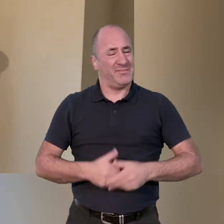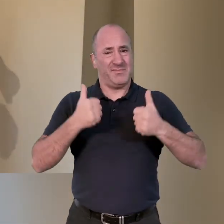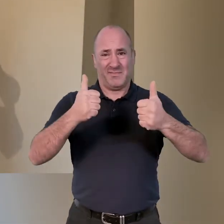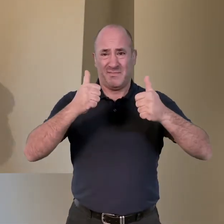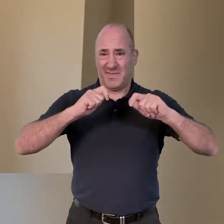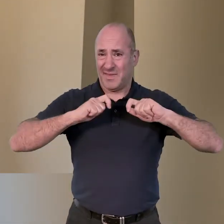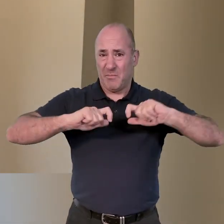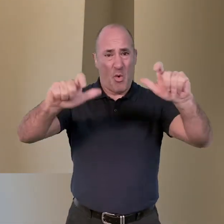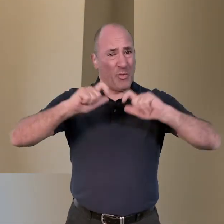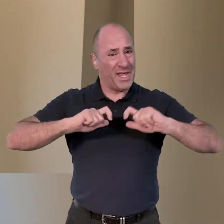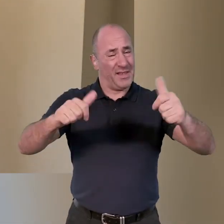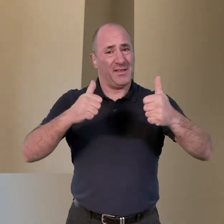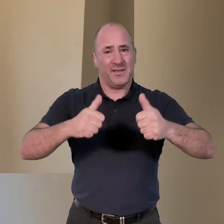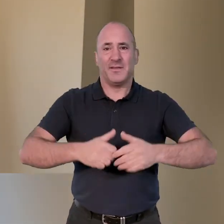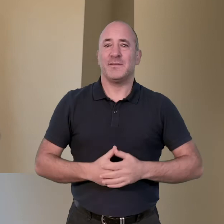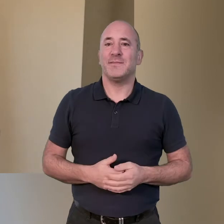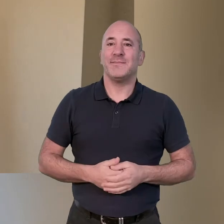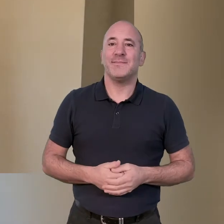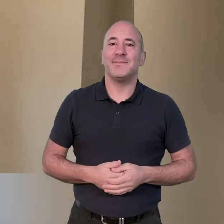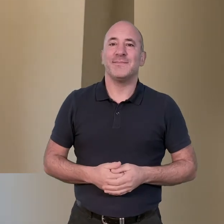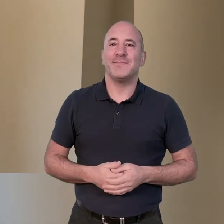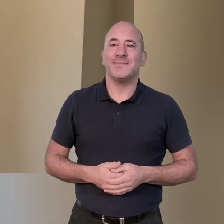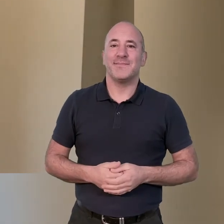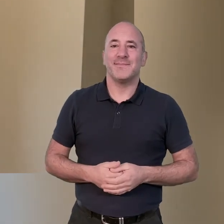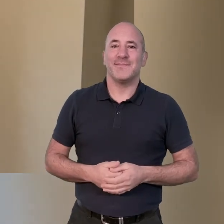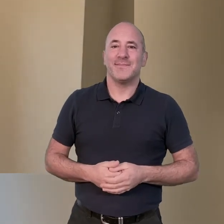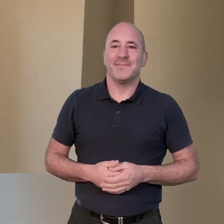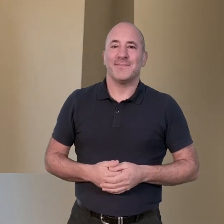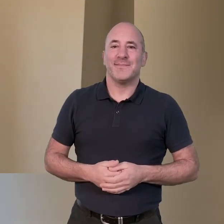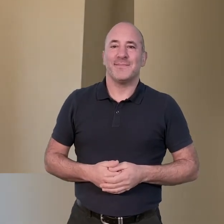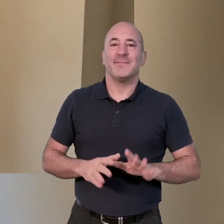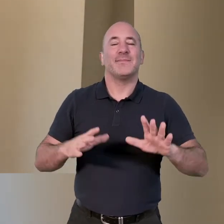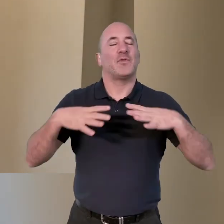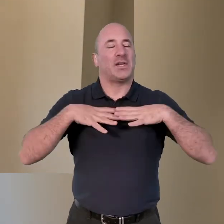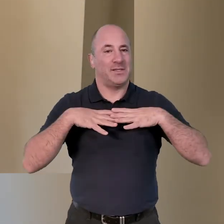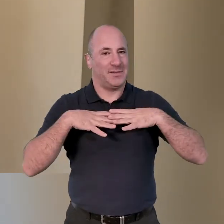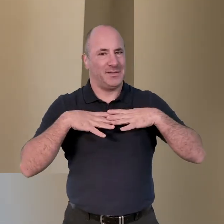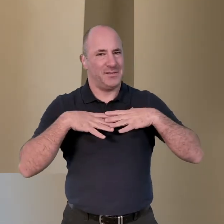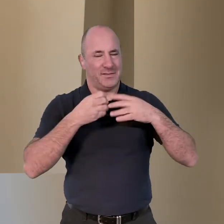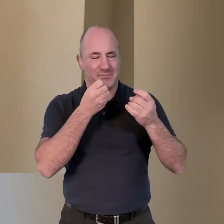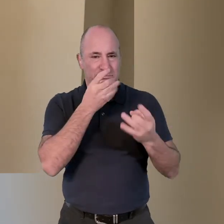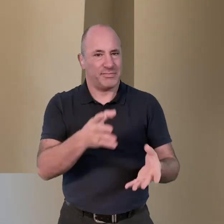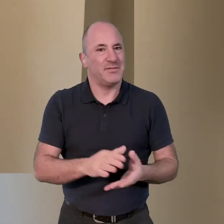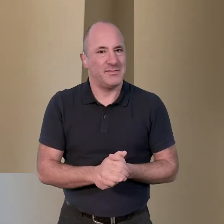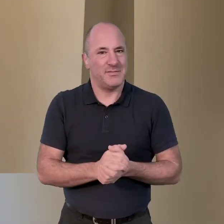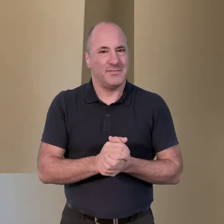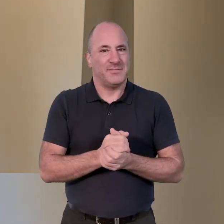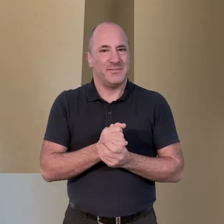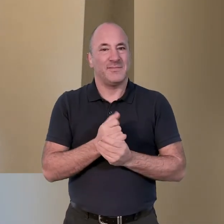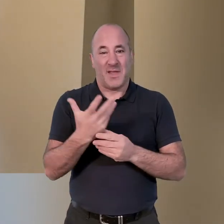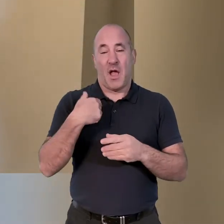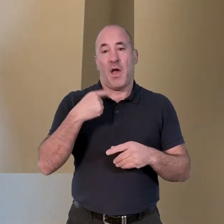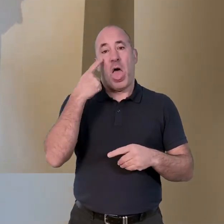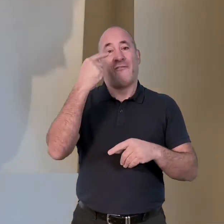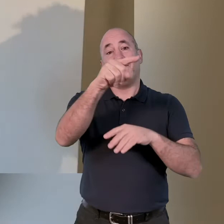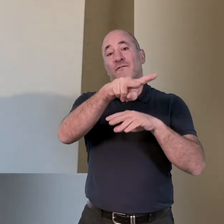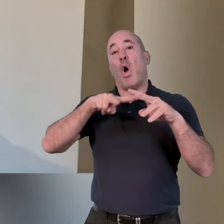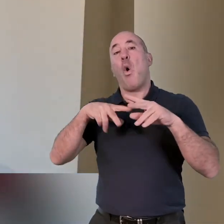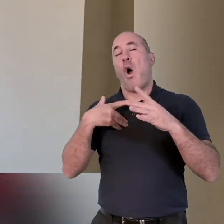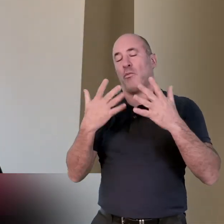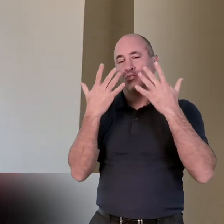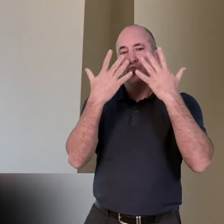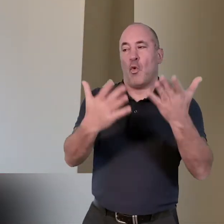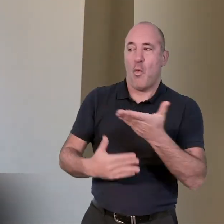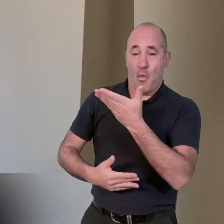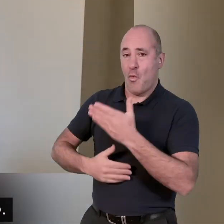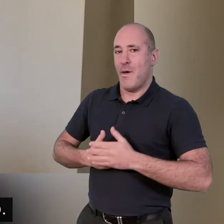really squeeze back. Well done. Keep it going. And rest. Brilliant work. So I'm going to show you this from the floor